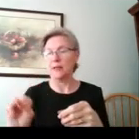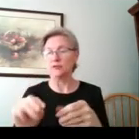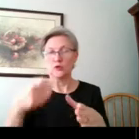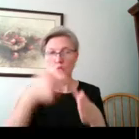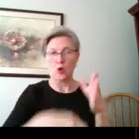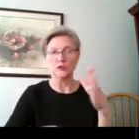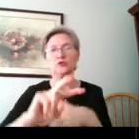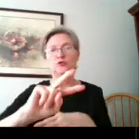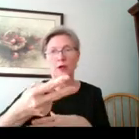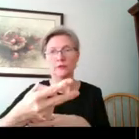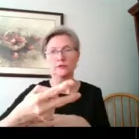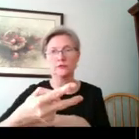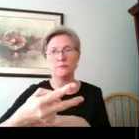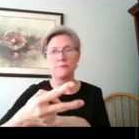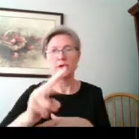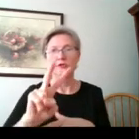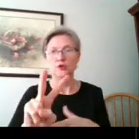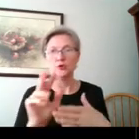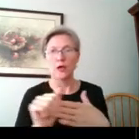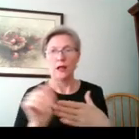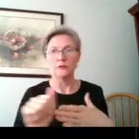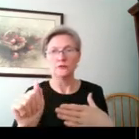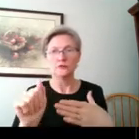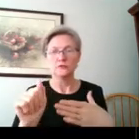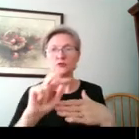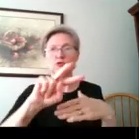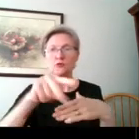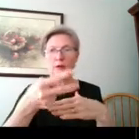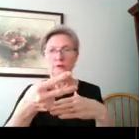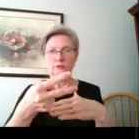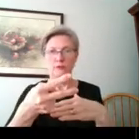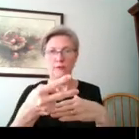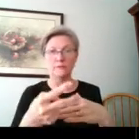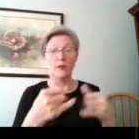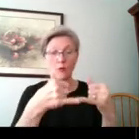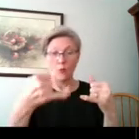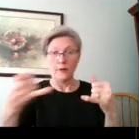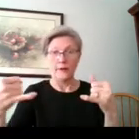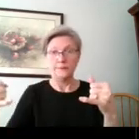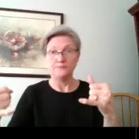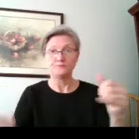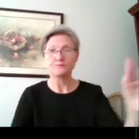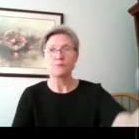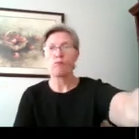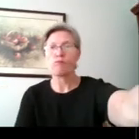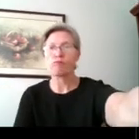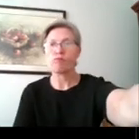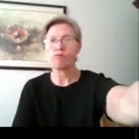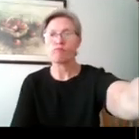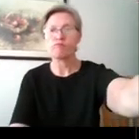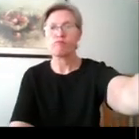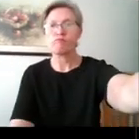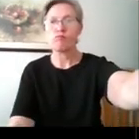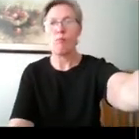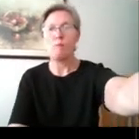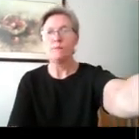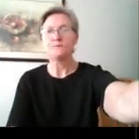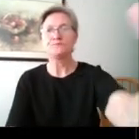cost in dollars, and then our wire in meters.